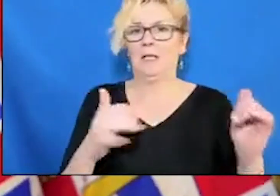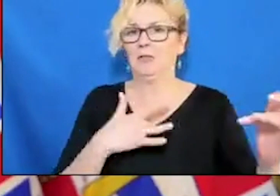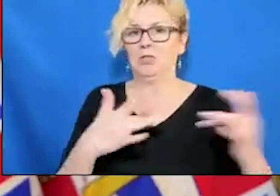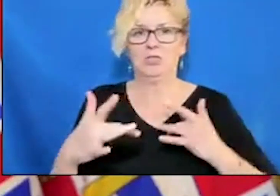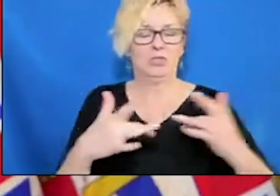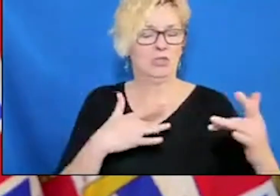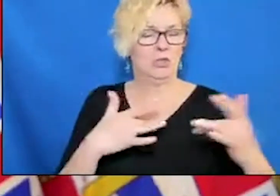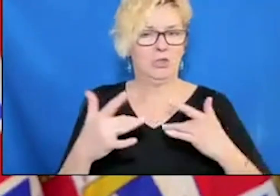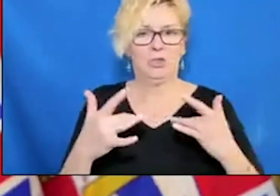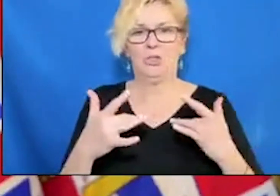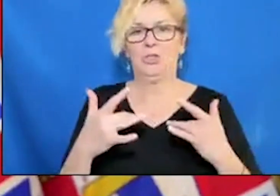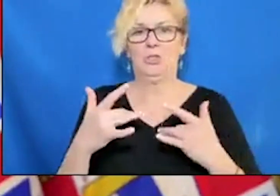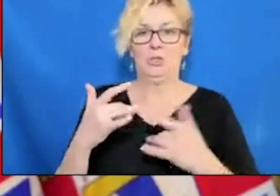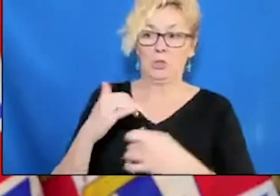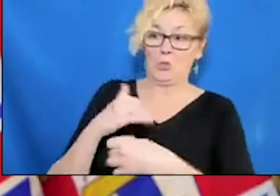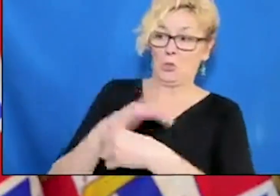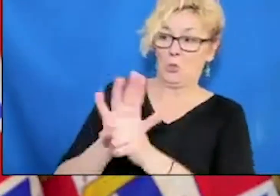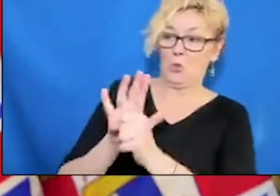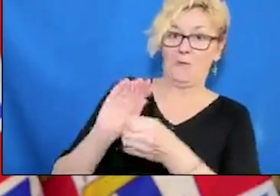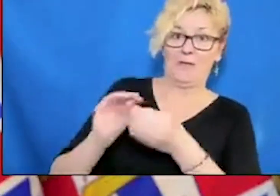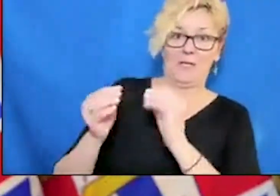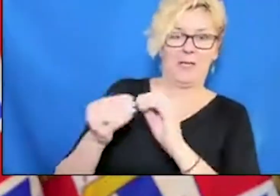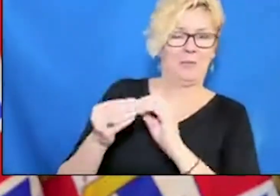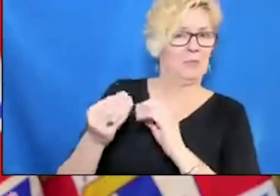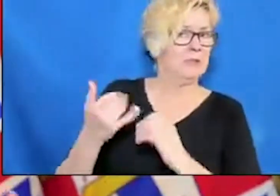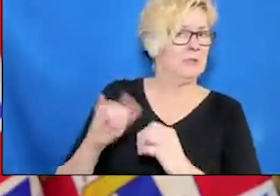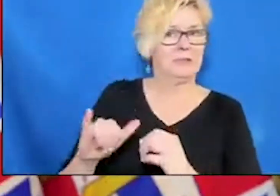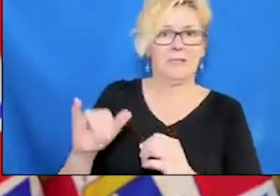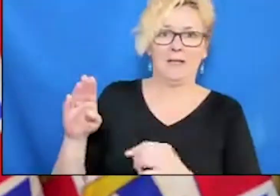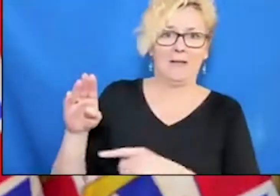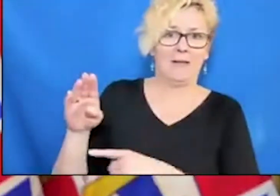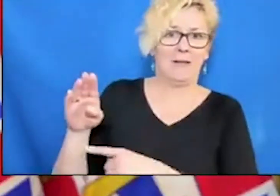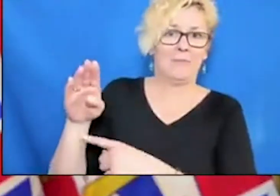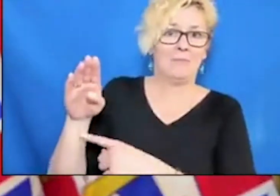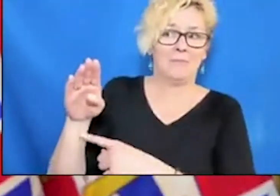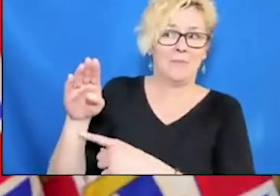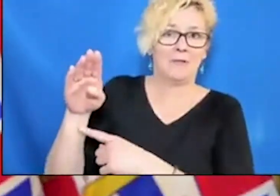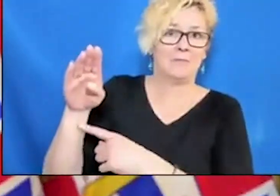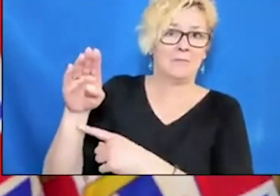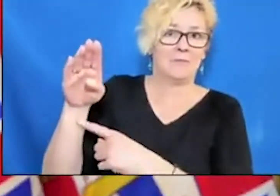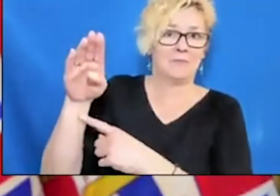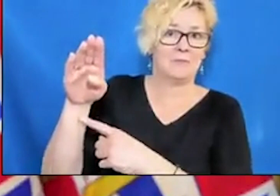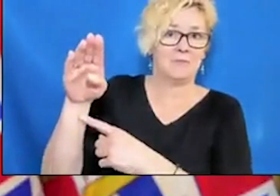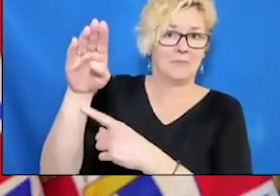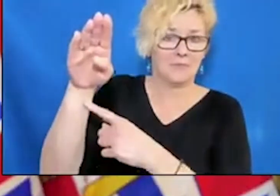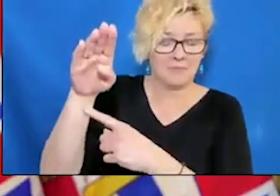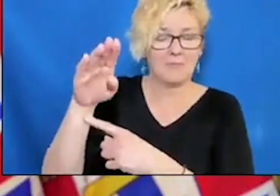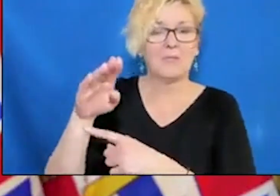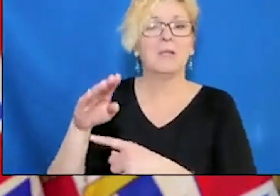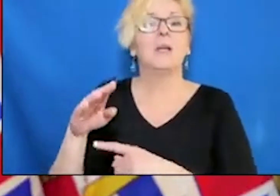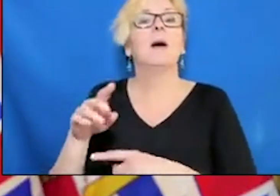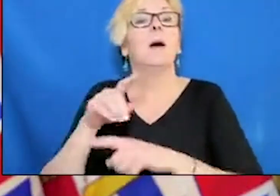time our two immunization programs to target those most at risk and to target